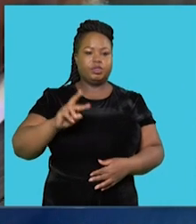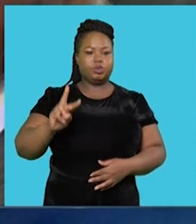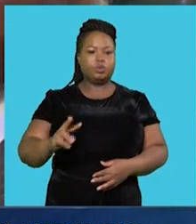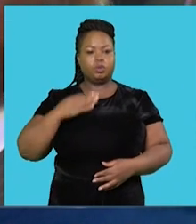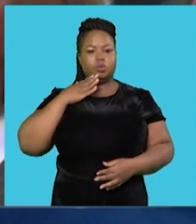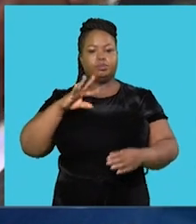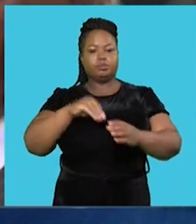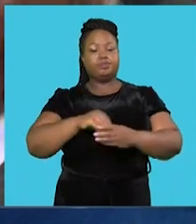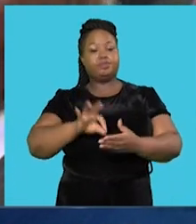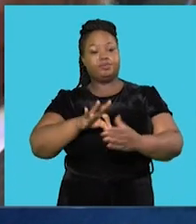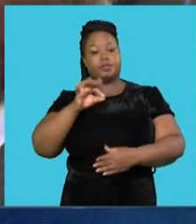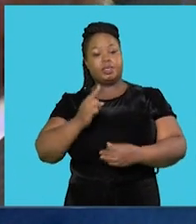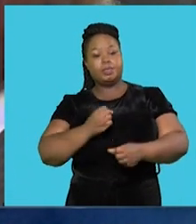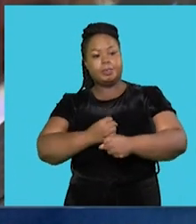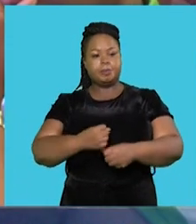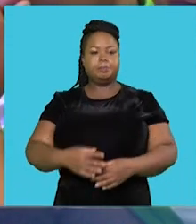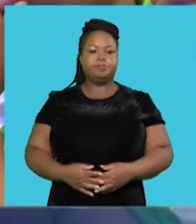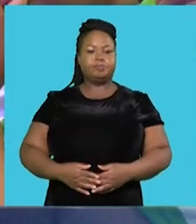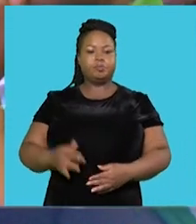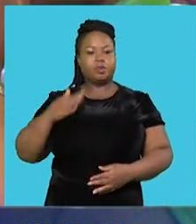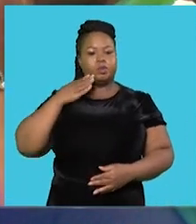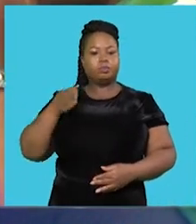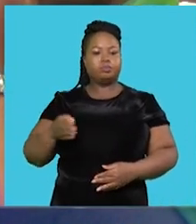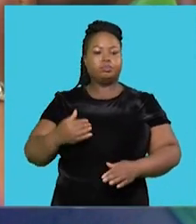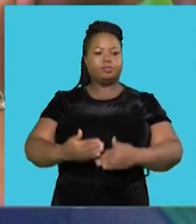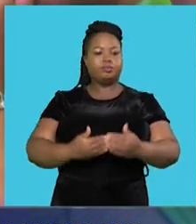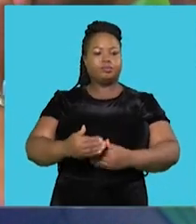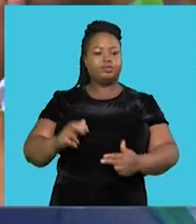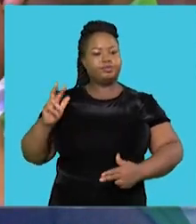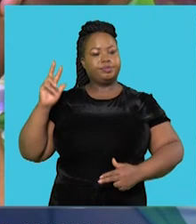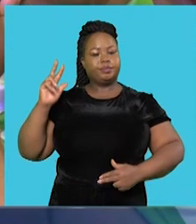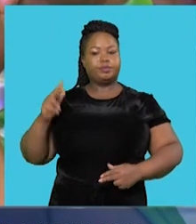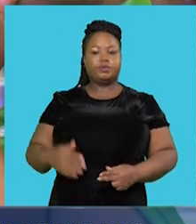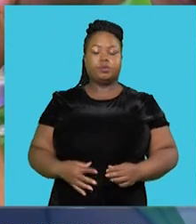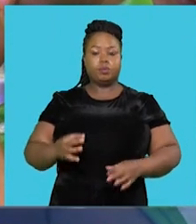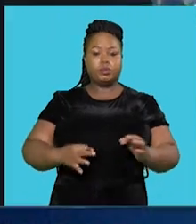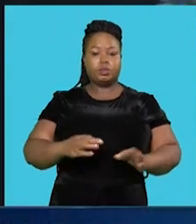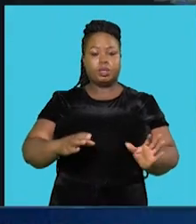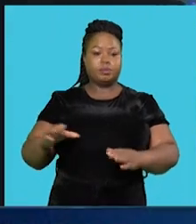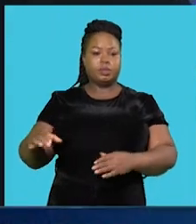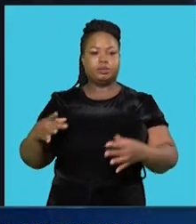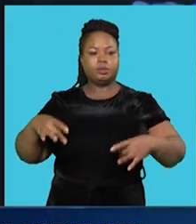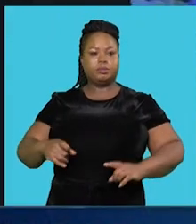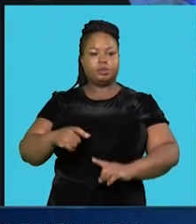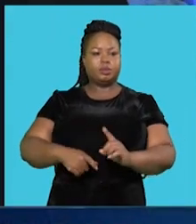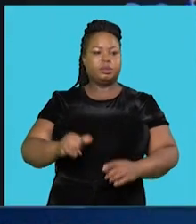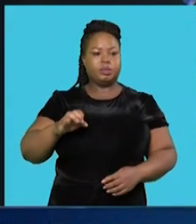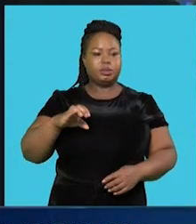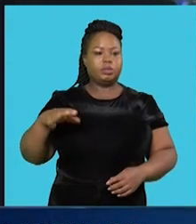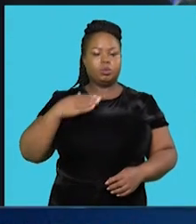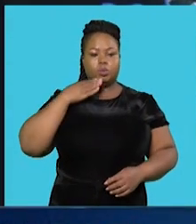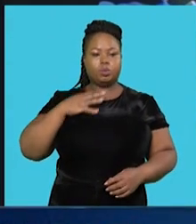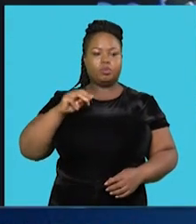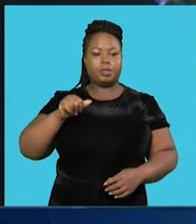azongele luketuk lo nyakam ngengatike kubego mtrimbo kufungi iso koba holbala maakwe mbu usilalewe aisi i umosu